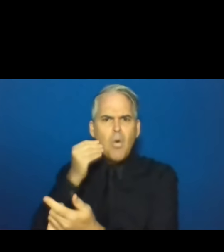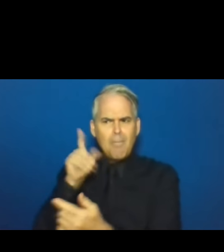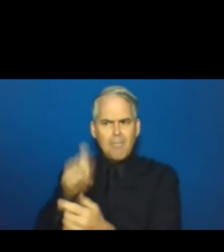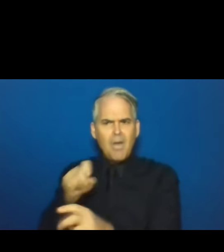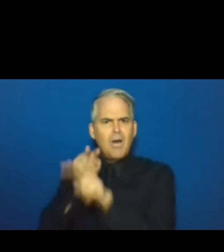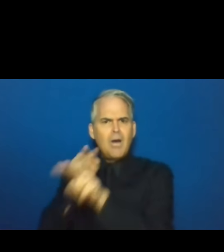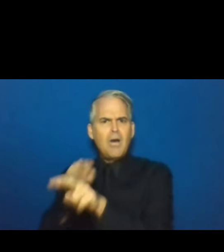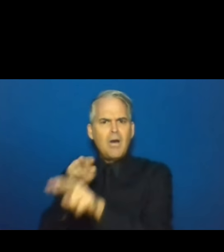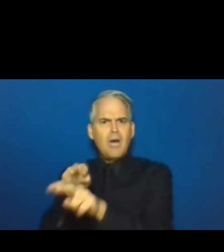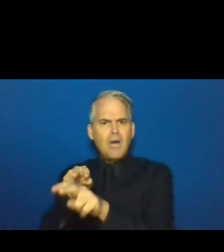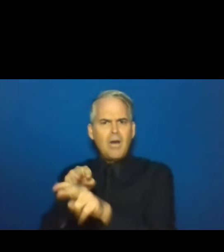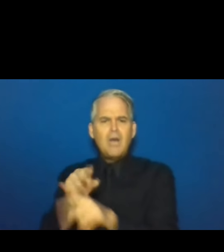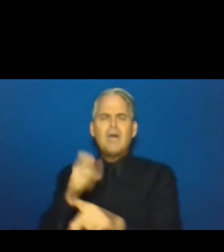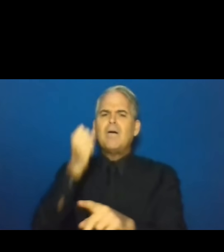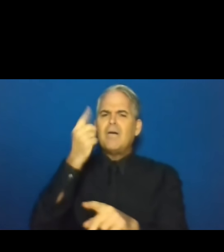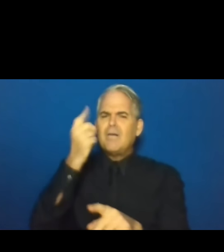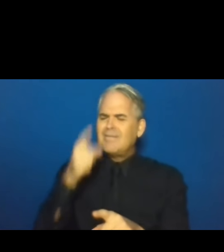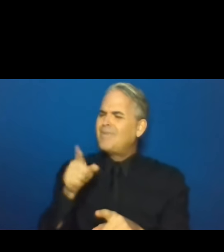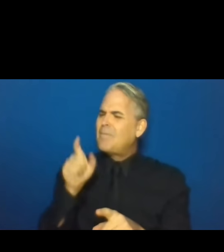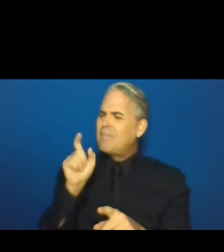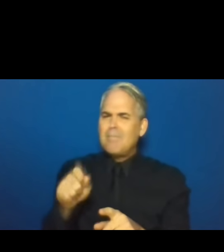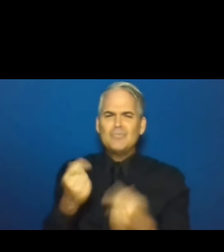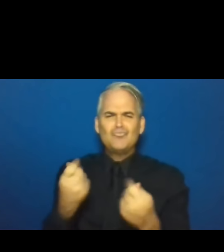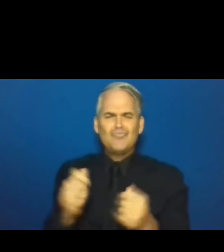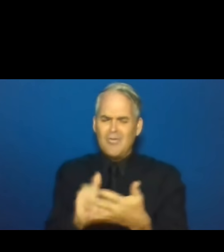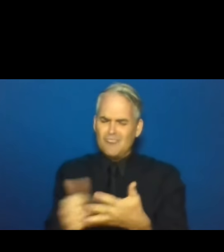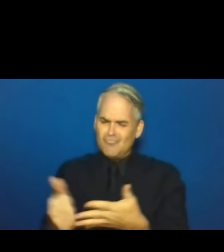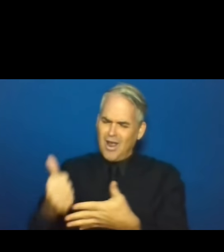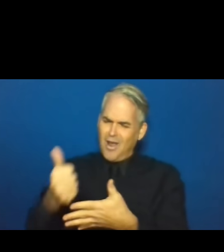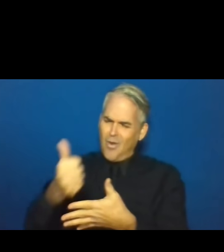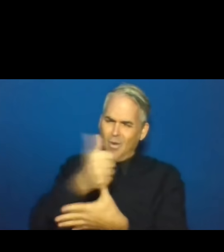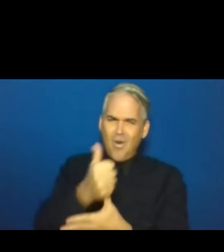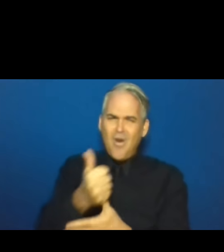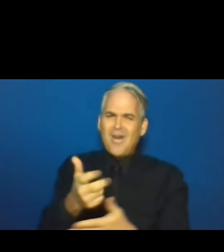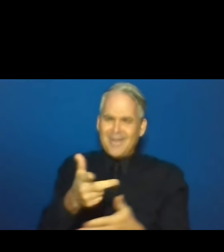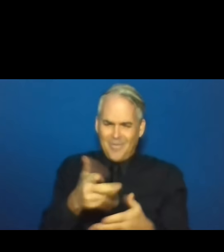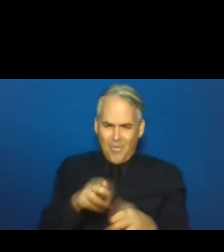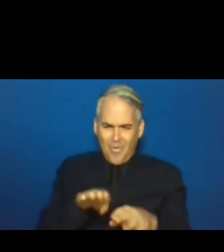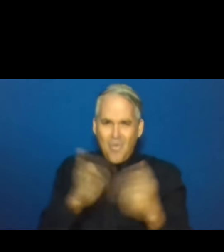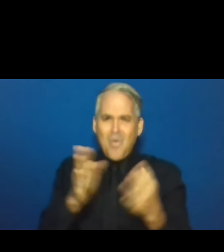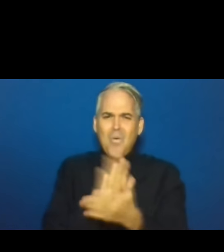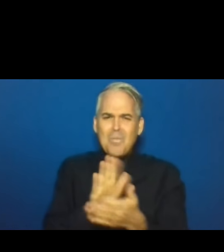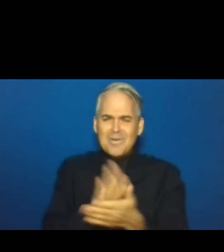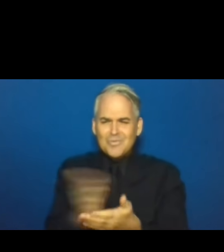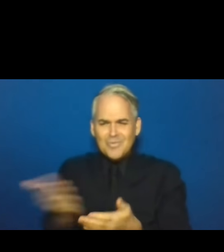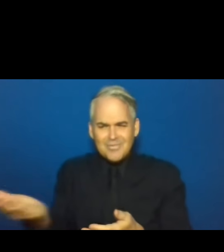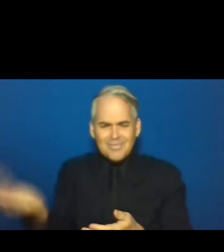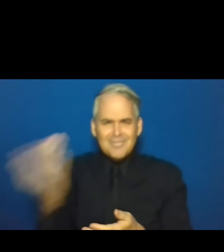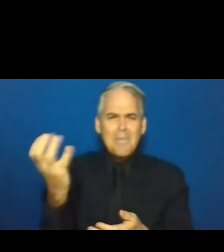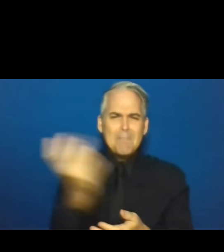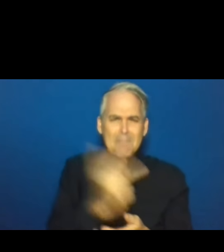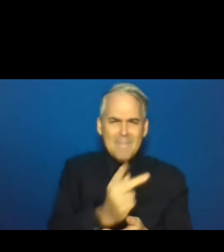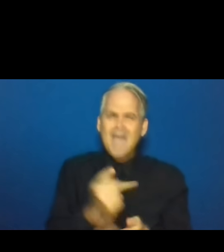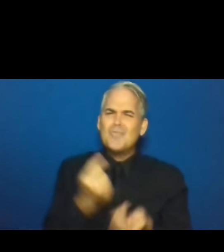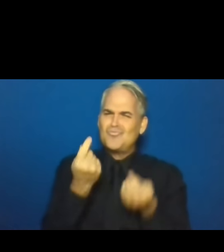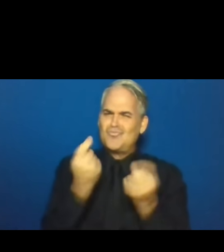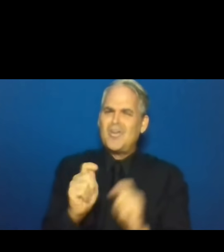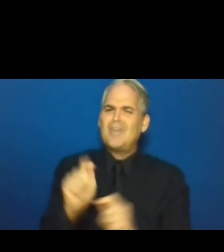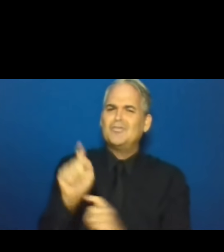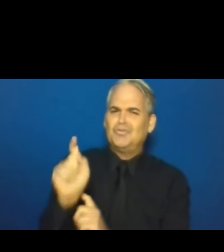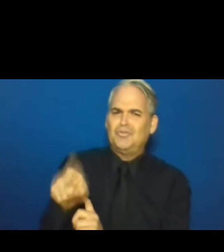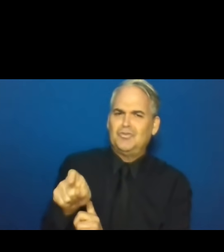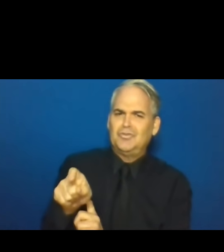the classroom or getting them there. Throughout this crisis, we have been talking about protecting